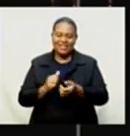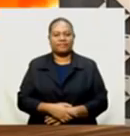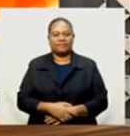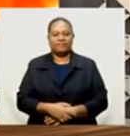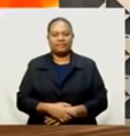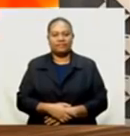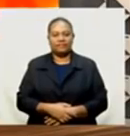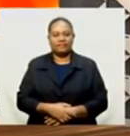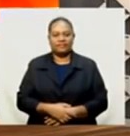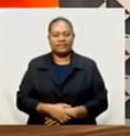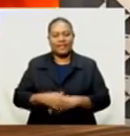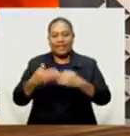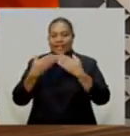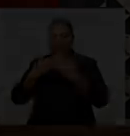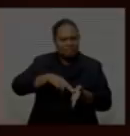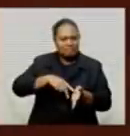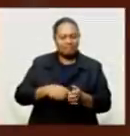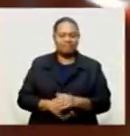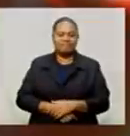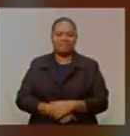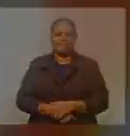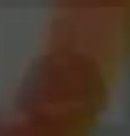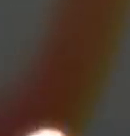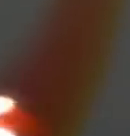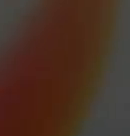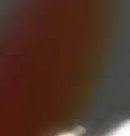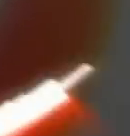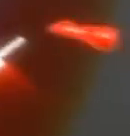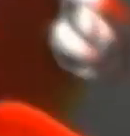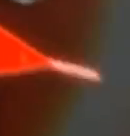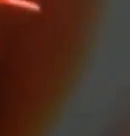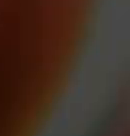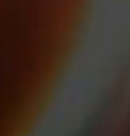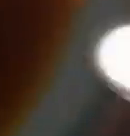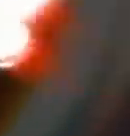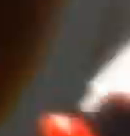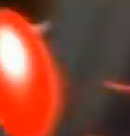sports. Thank you and good evening in sports.